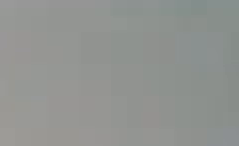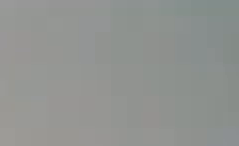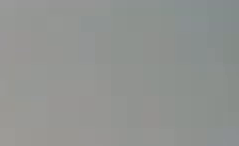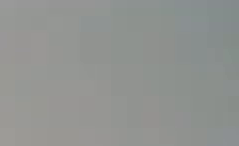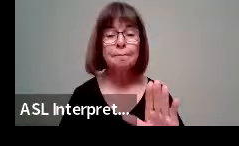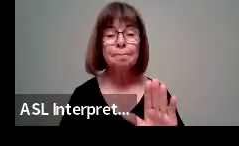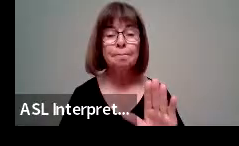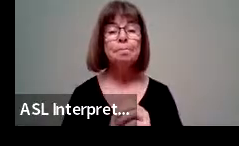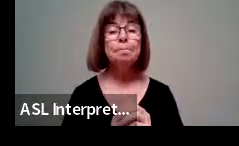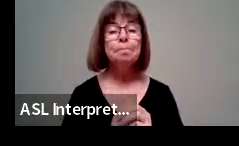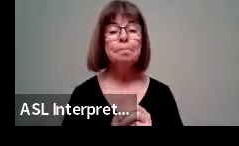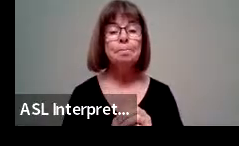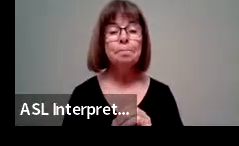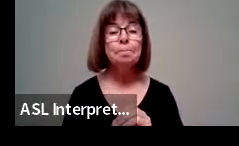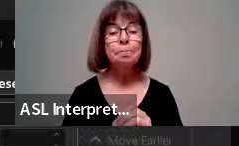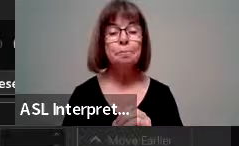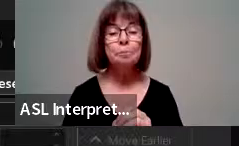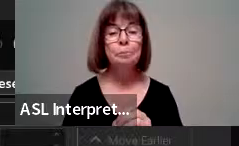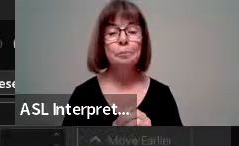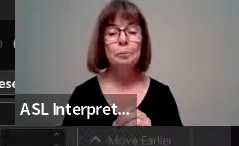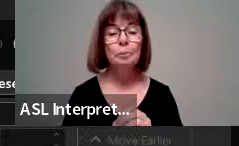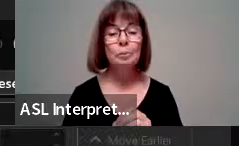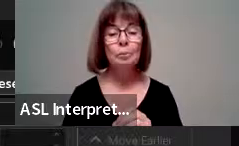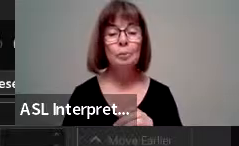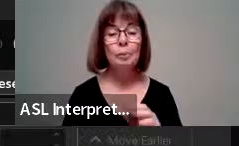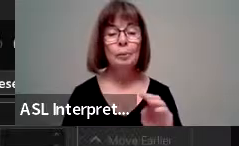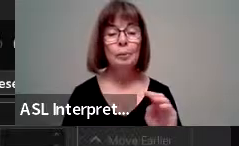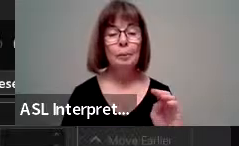Let's go.